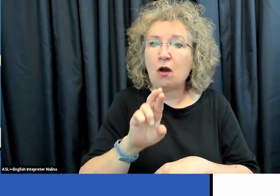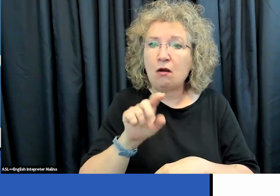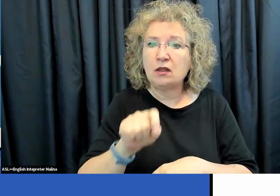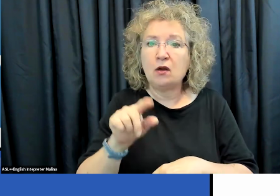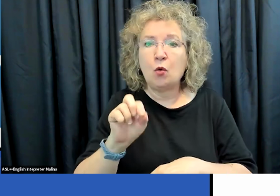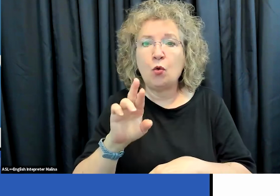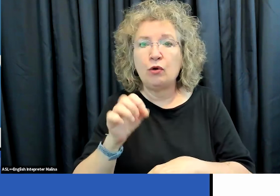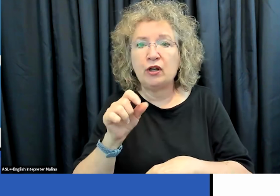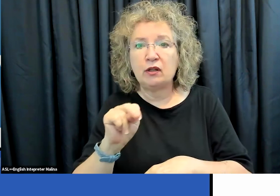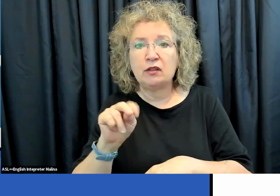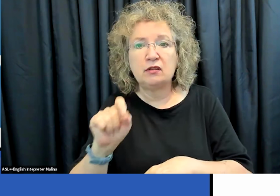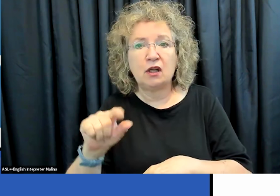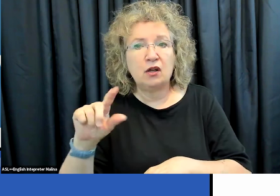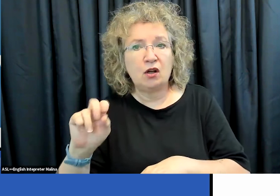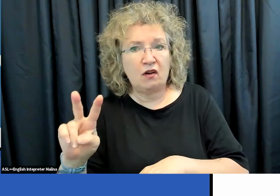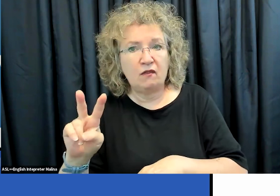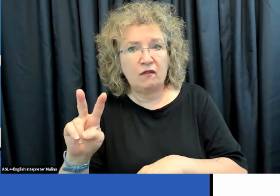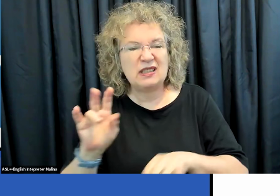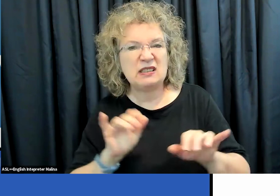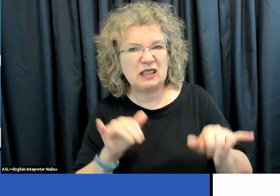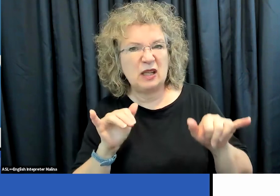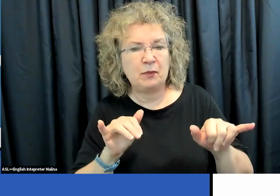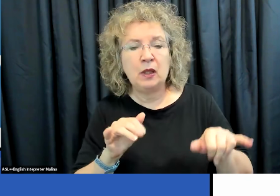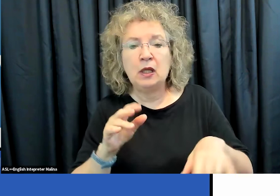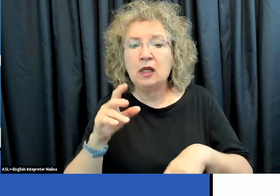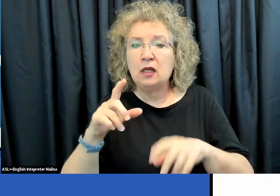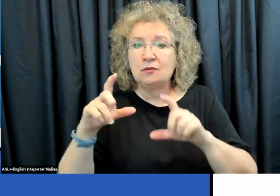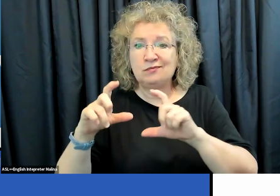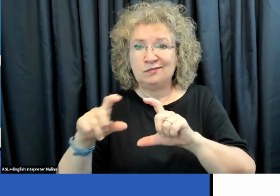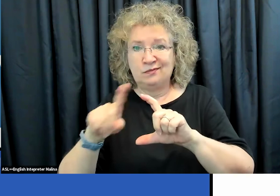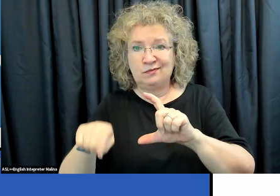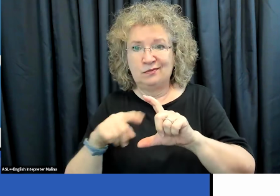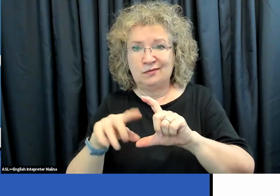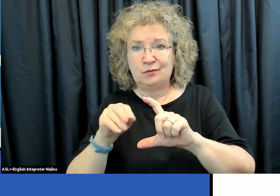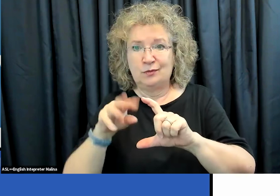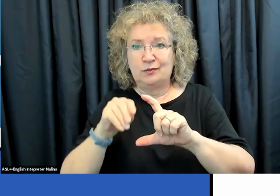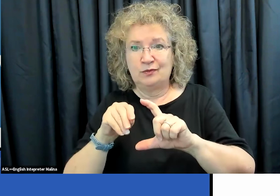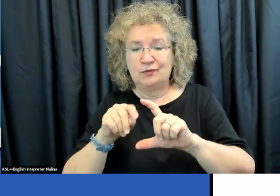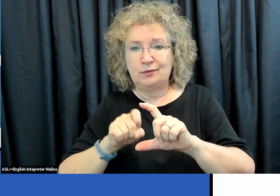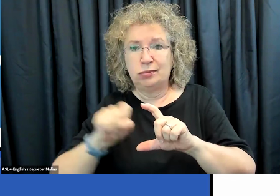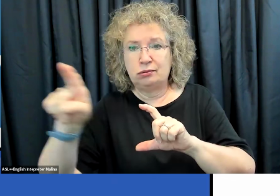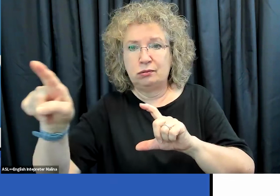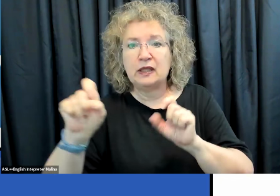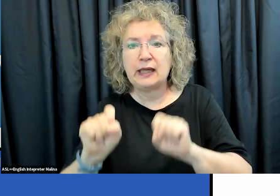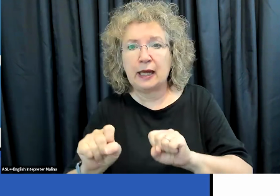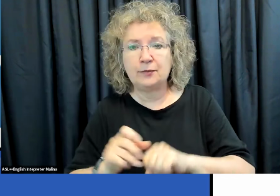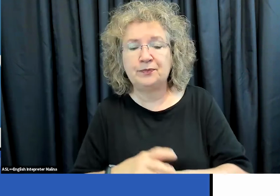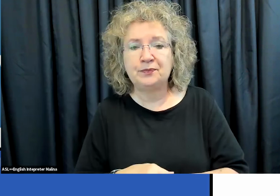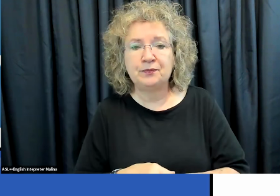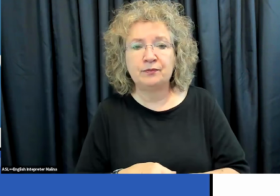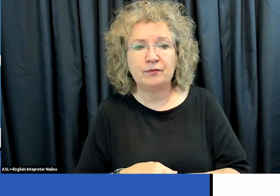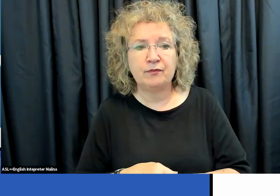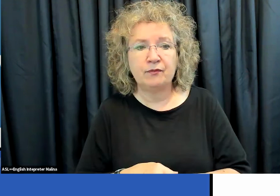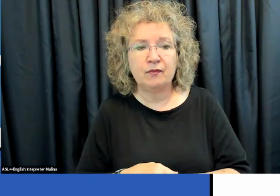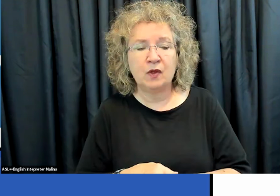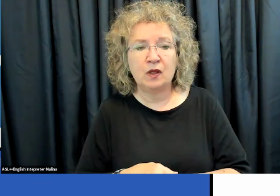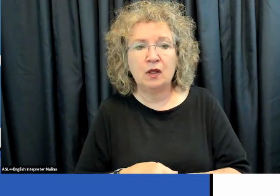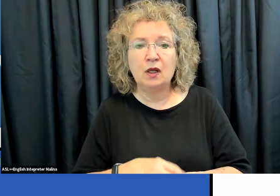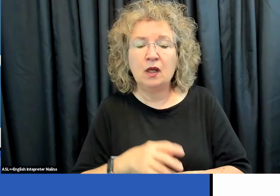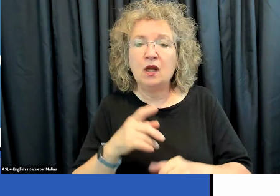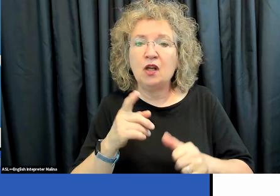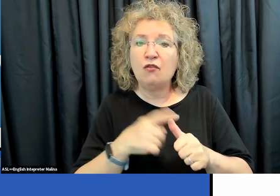dfr.oregon.gov. And there's a QR code on the screen there to access it as well. So start by looking at your policy.